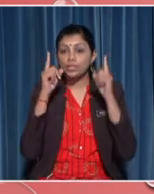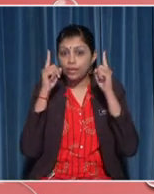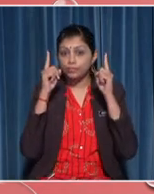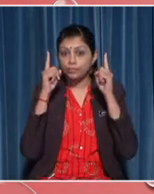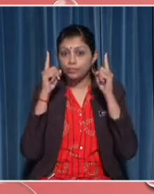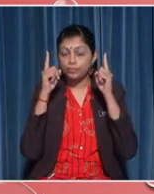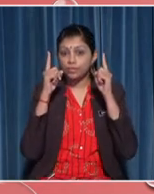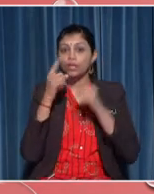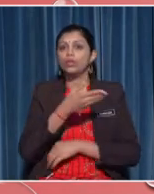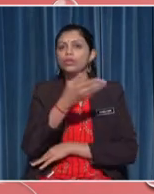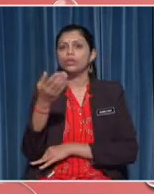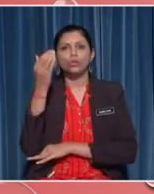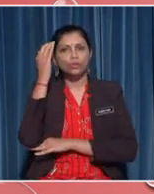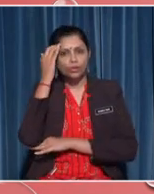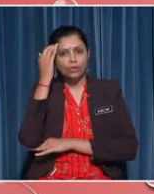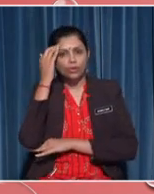Can you recognize them?